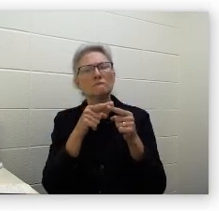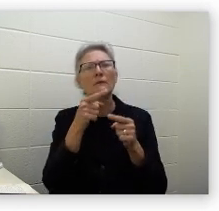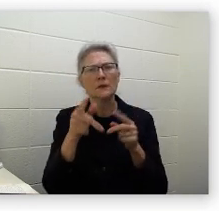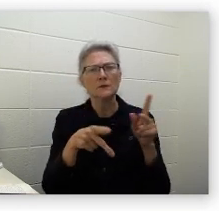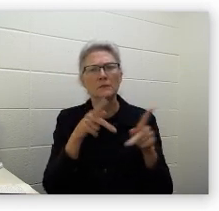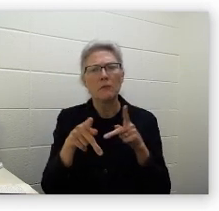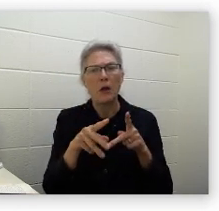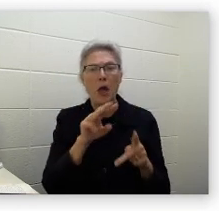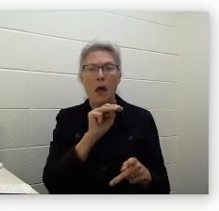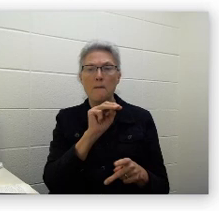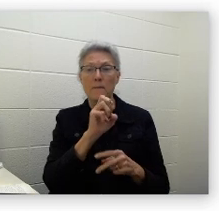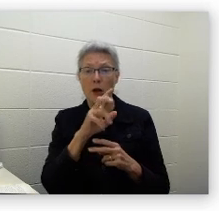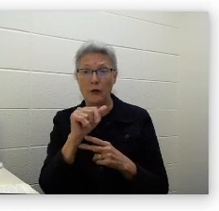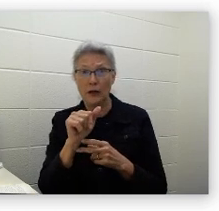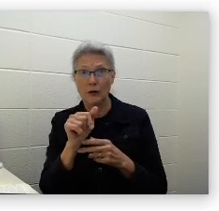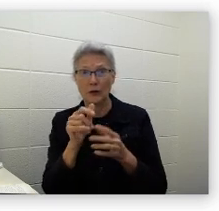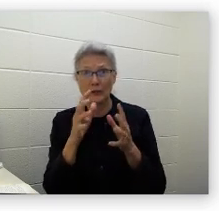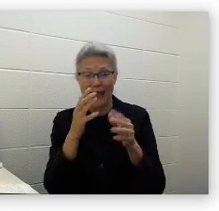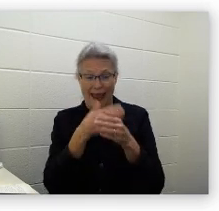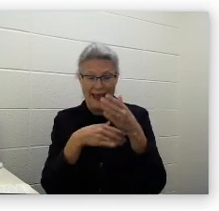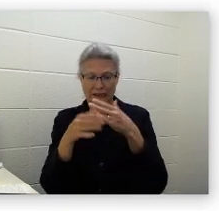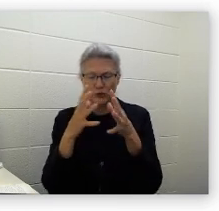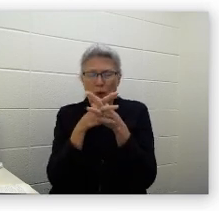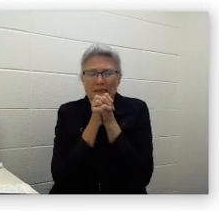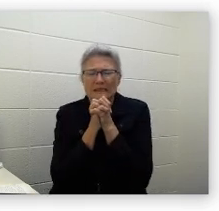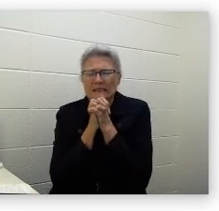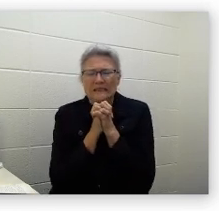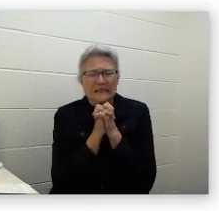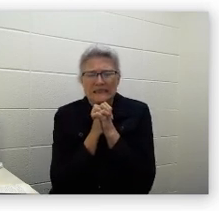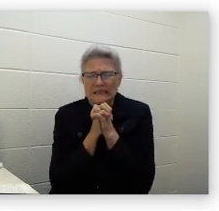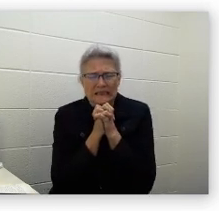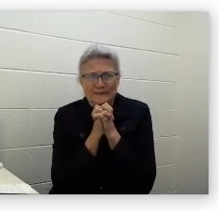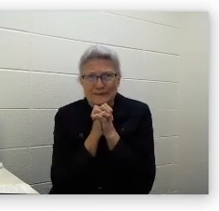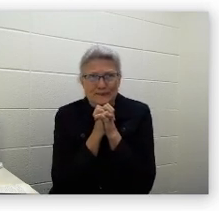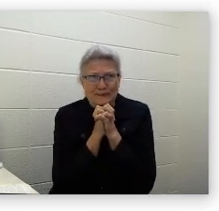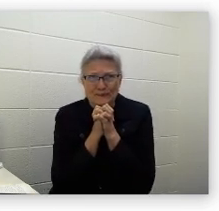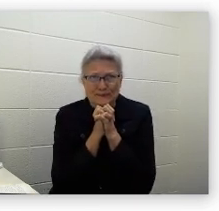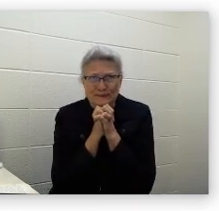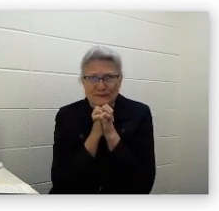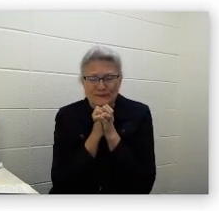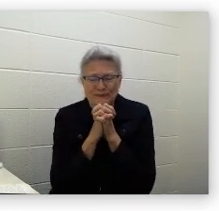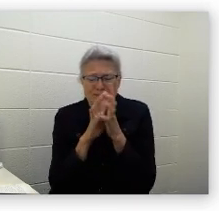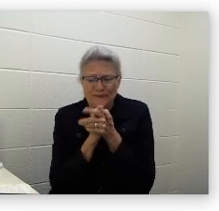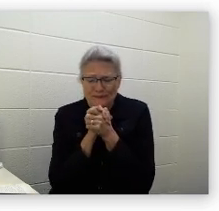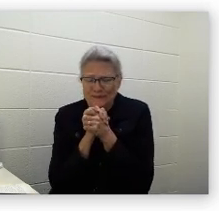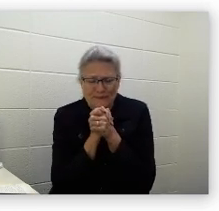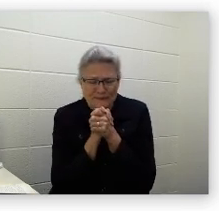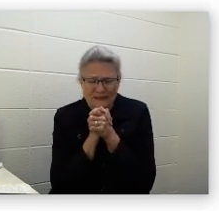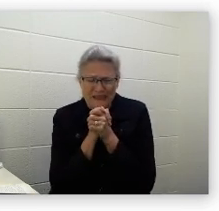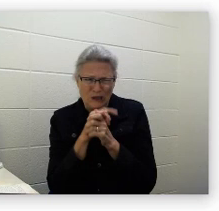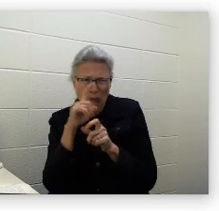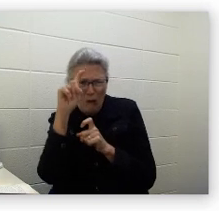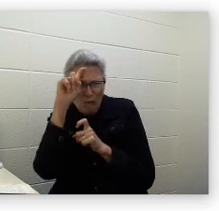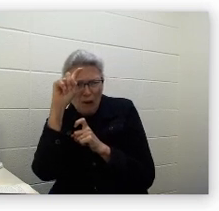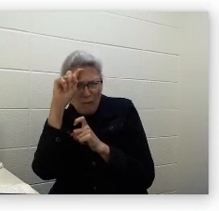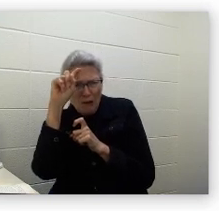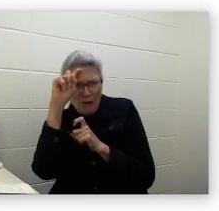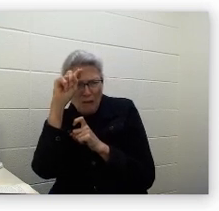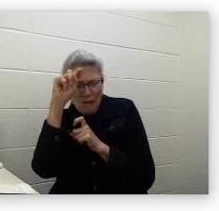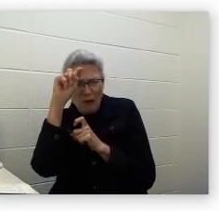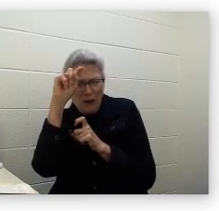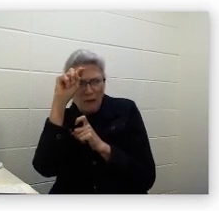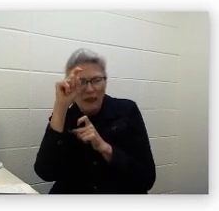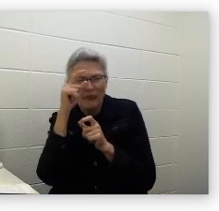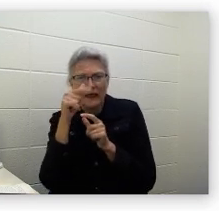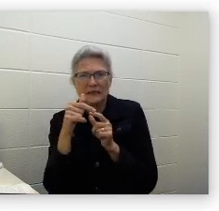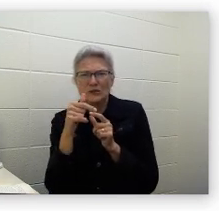Mary says Mary's hands were clasped tightly in front of her. And also, she started questioning things in paragraph